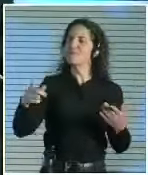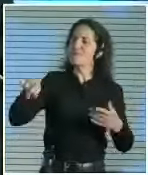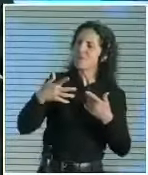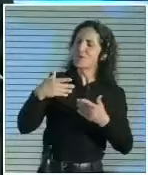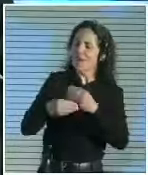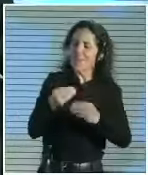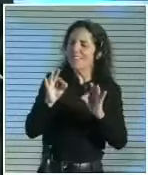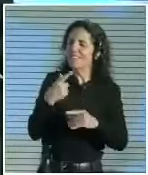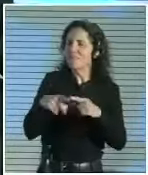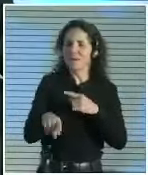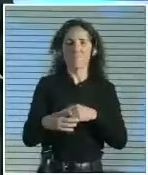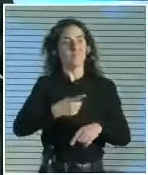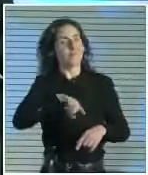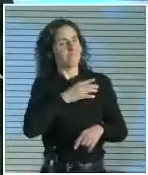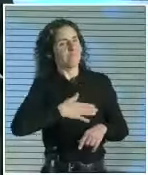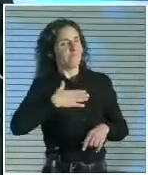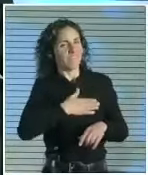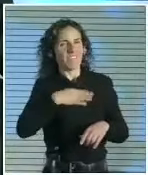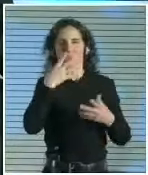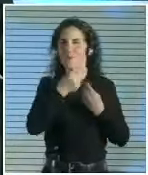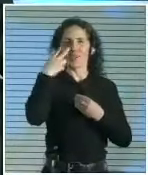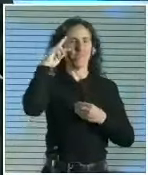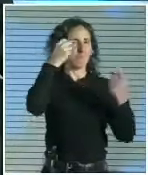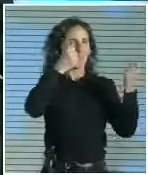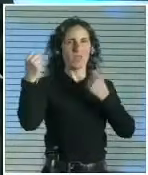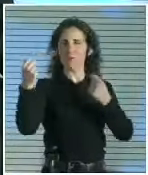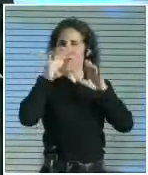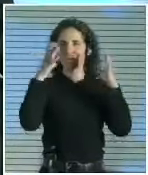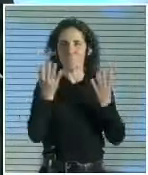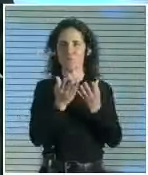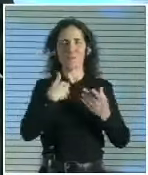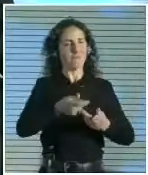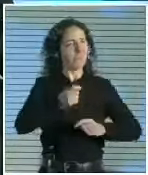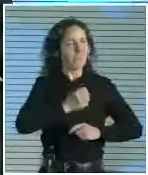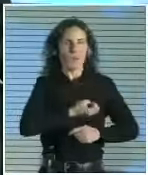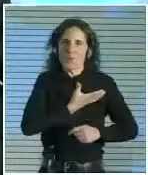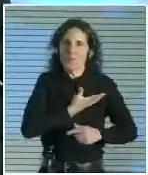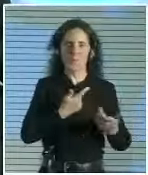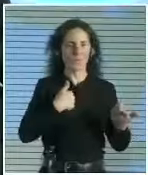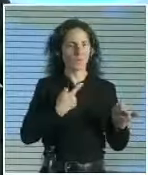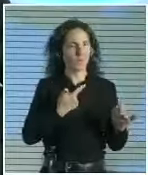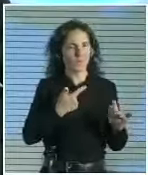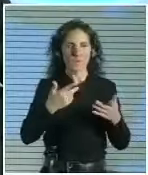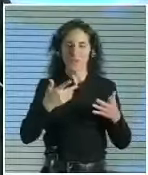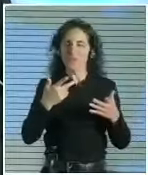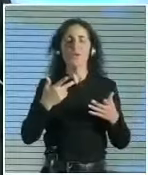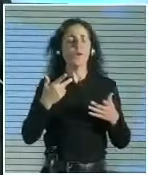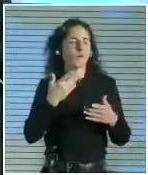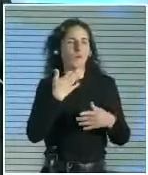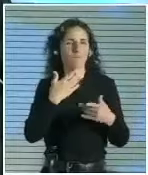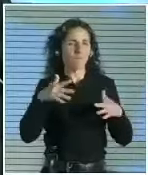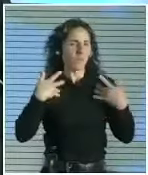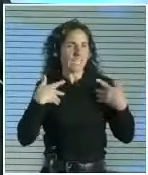been inspiring, and I'm excited to continue the conversation. So, World Wildlife Fund, we're a global conservation organization, and